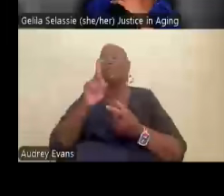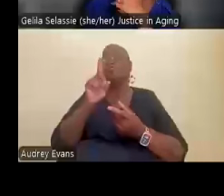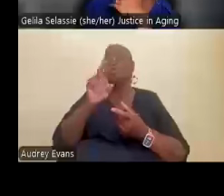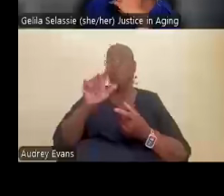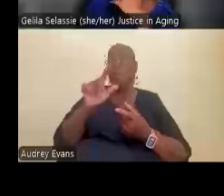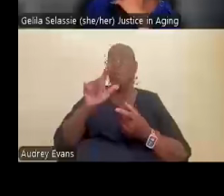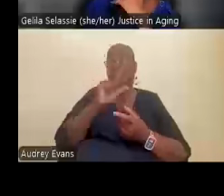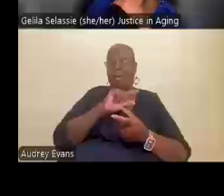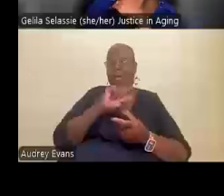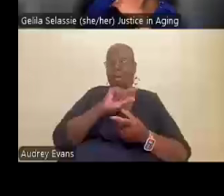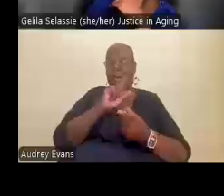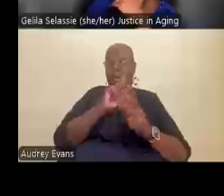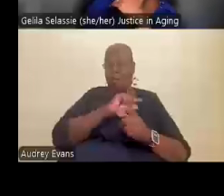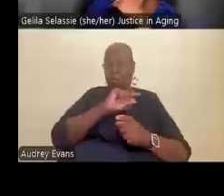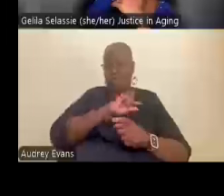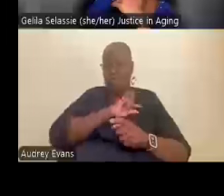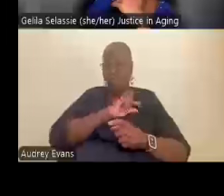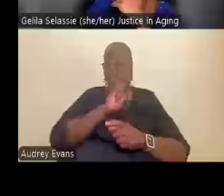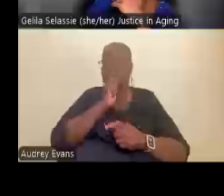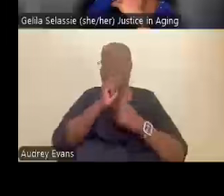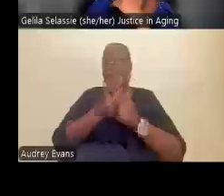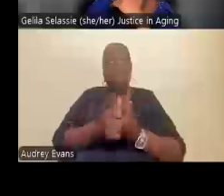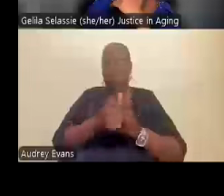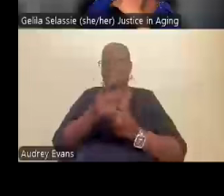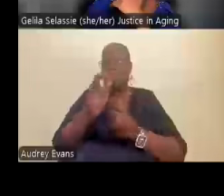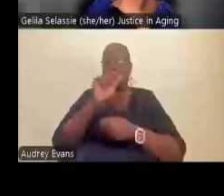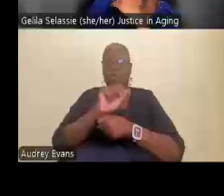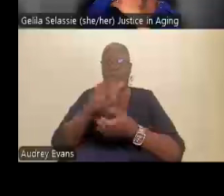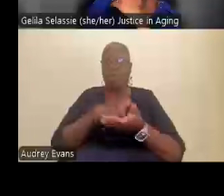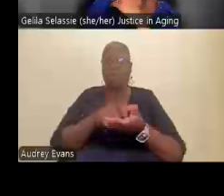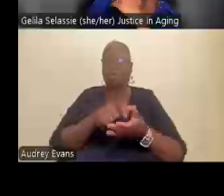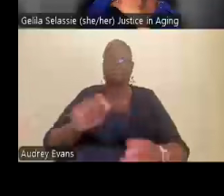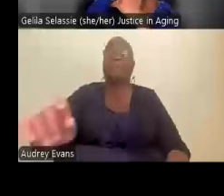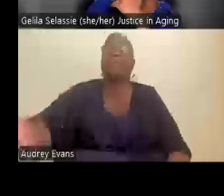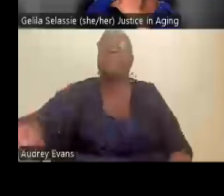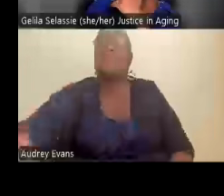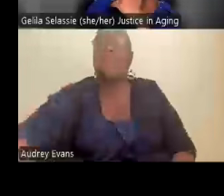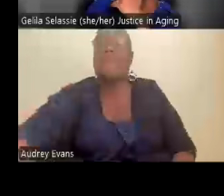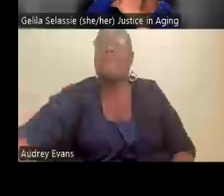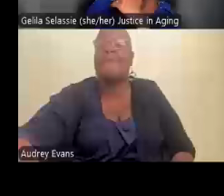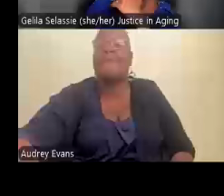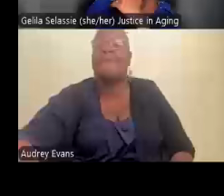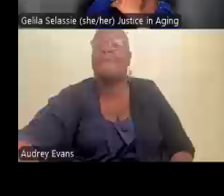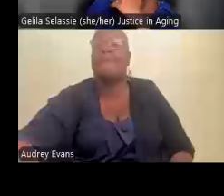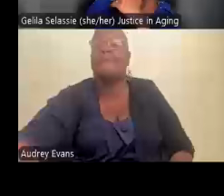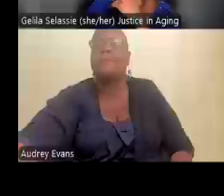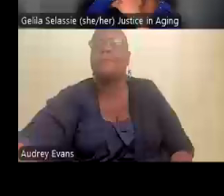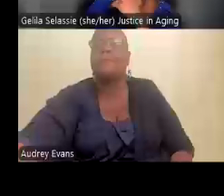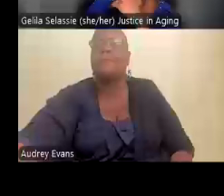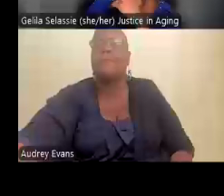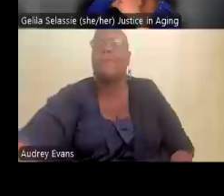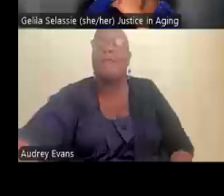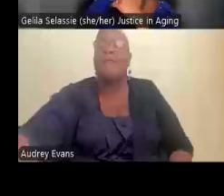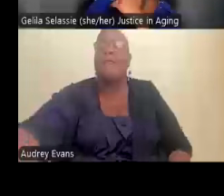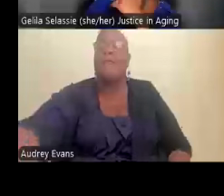not subject to work requirements. The same group of Medicaid expansion enrollees